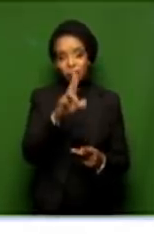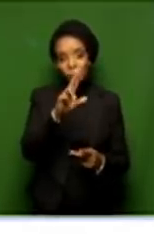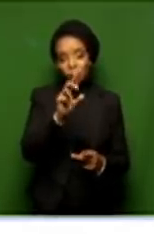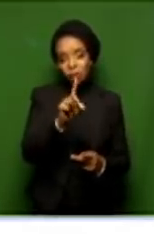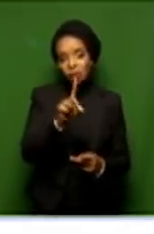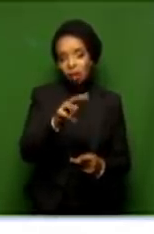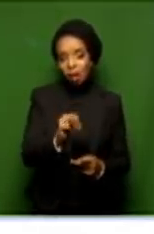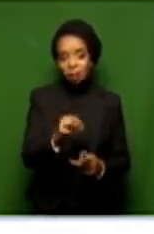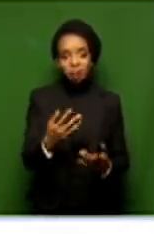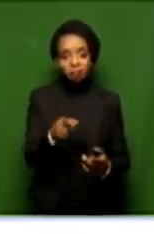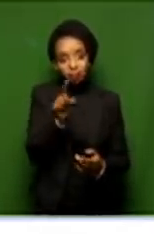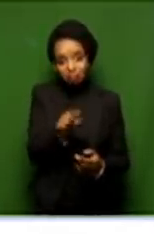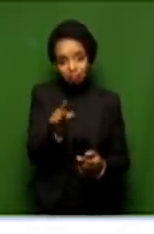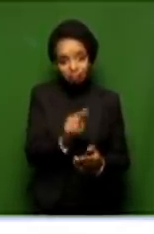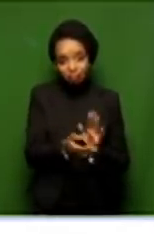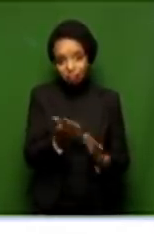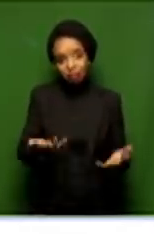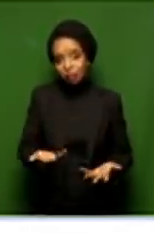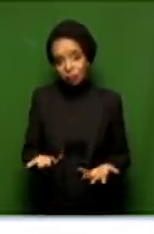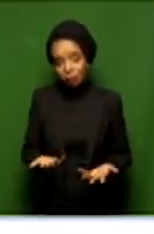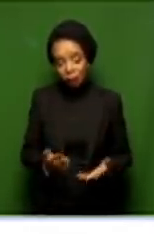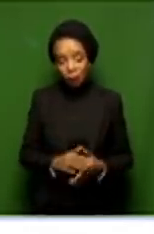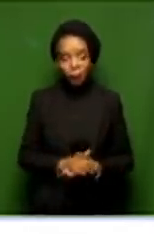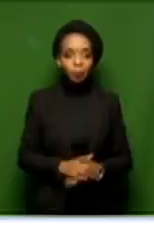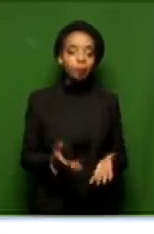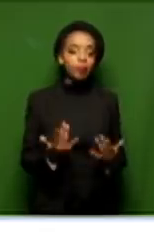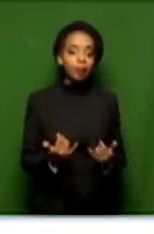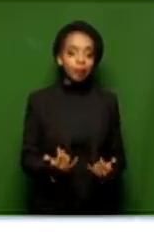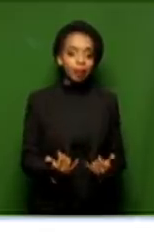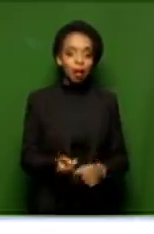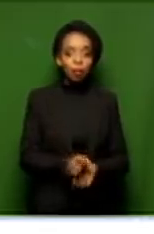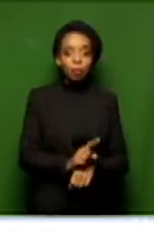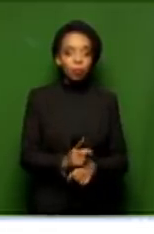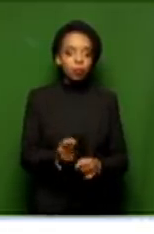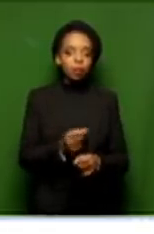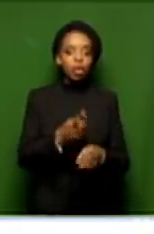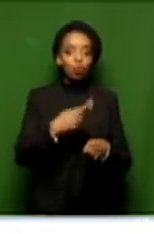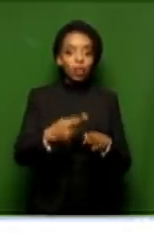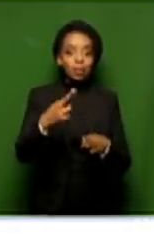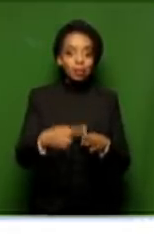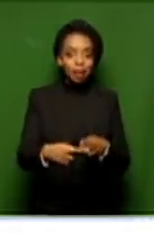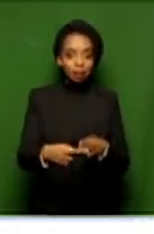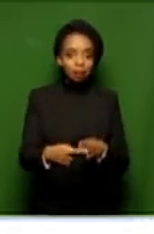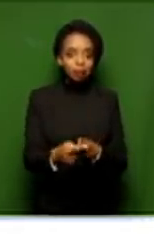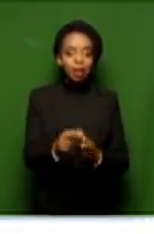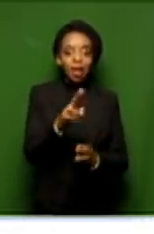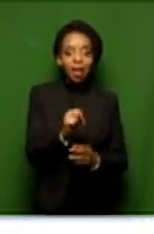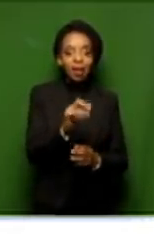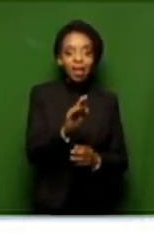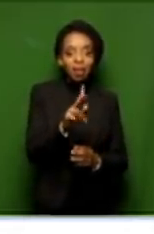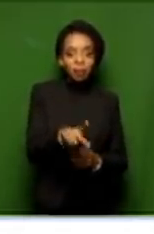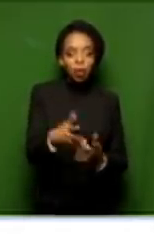So where do they figure? So at present, I do not have the results for NFP